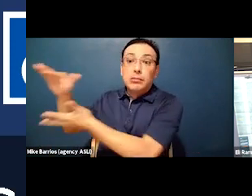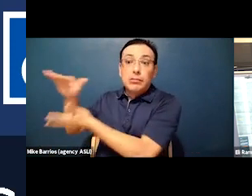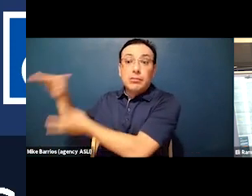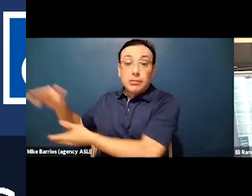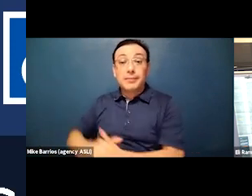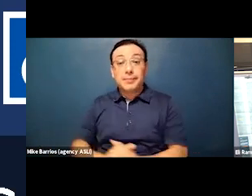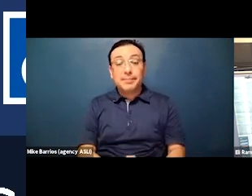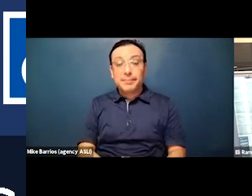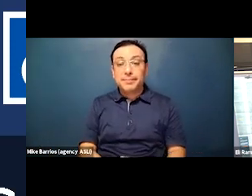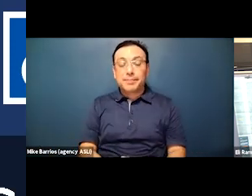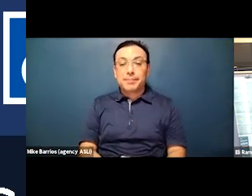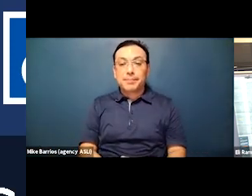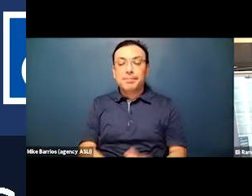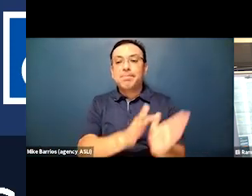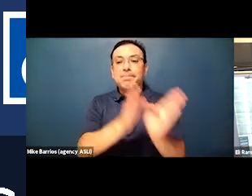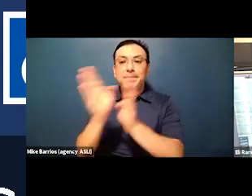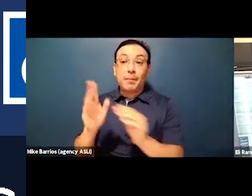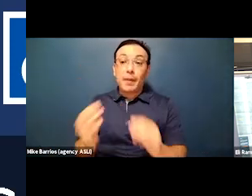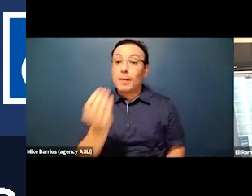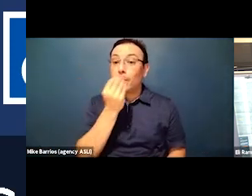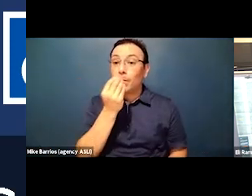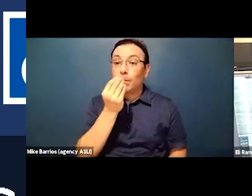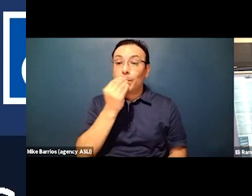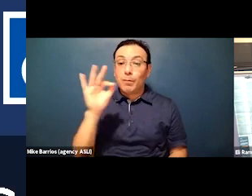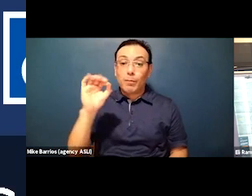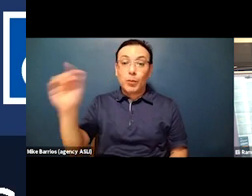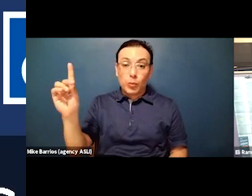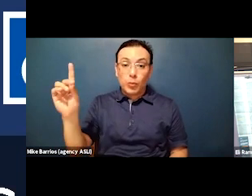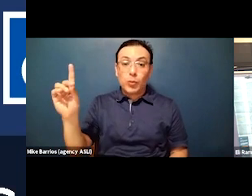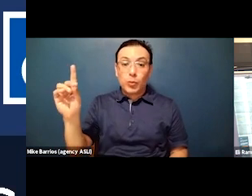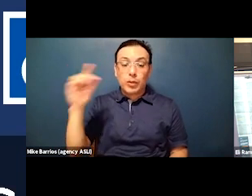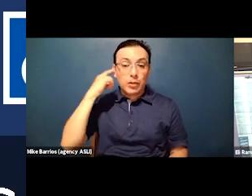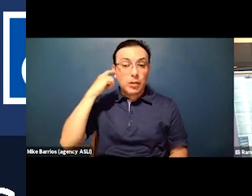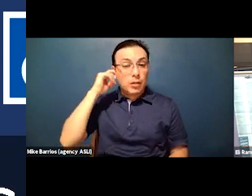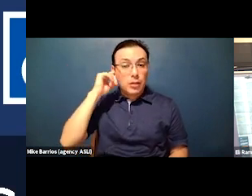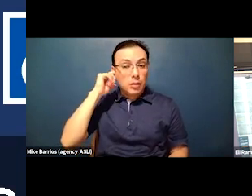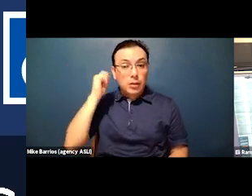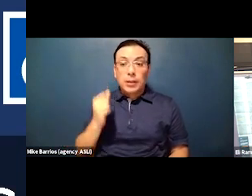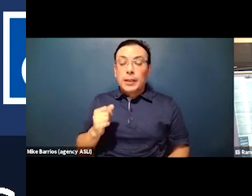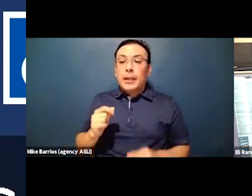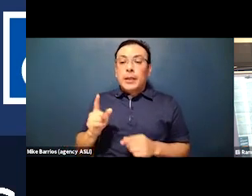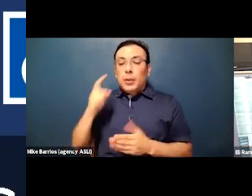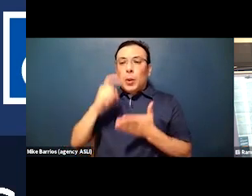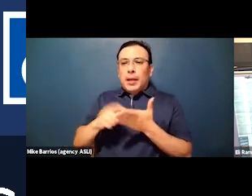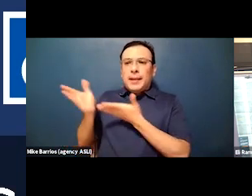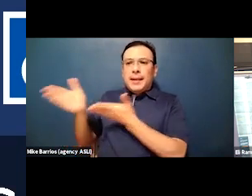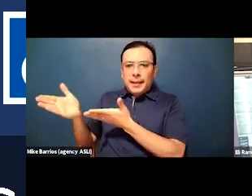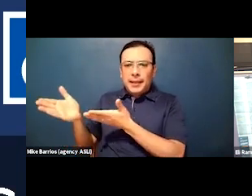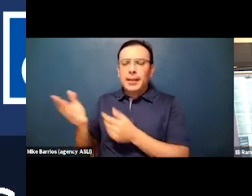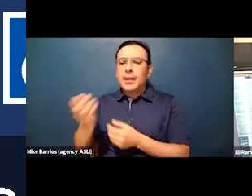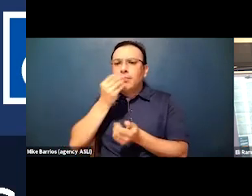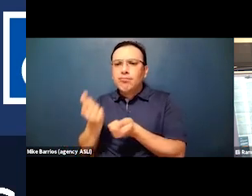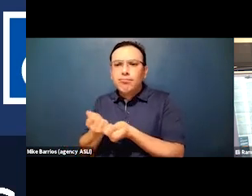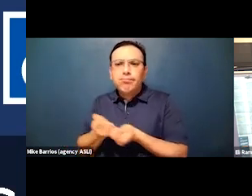Similarly, food, access to food, these same mechanisms were in place to get meal deliveries for people